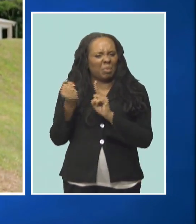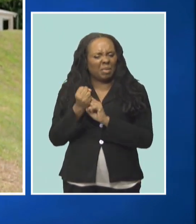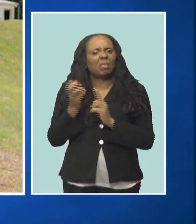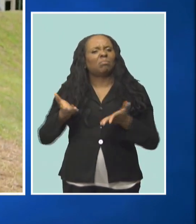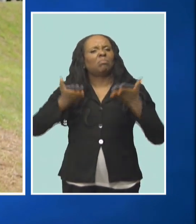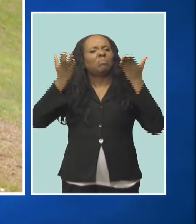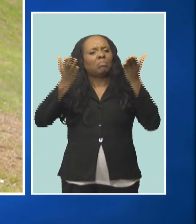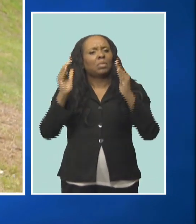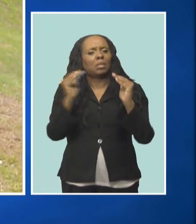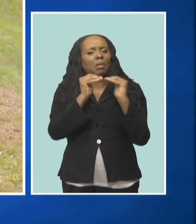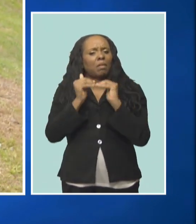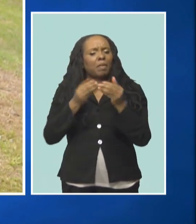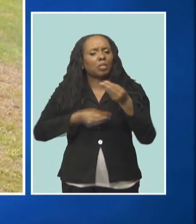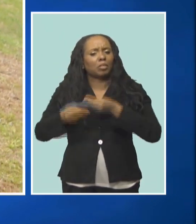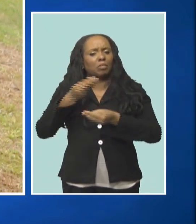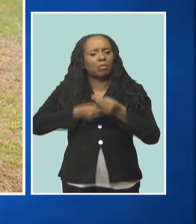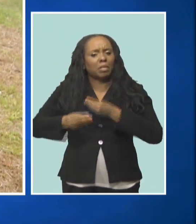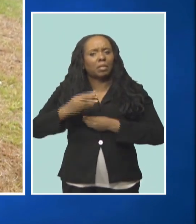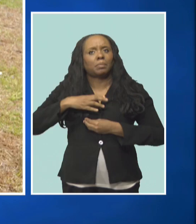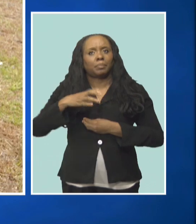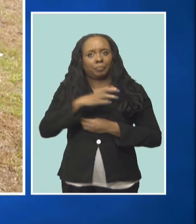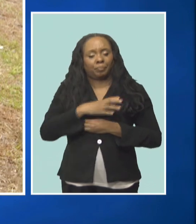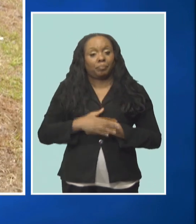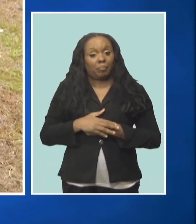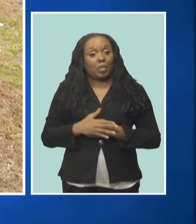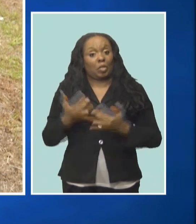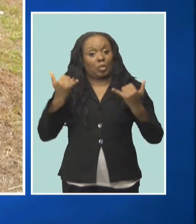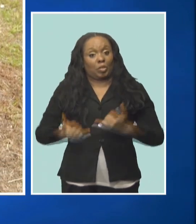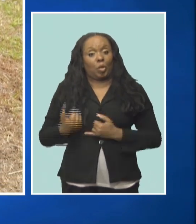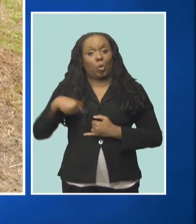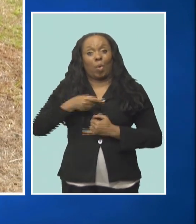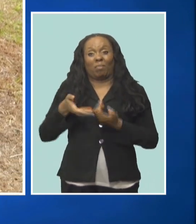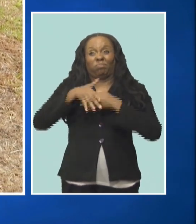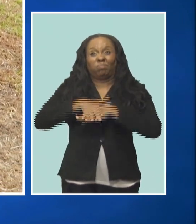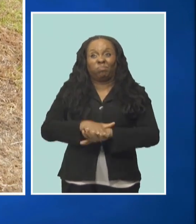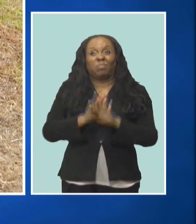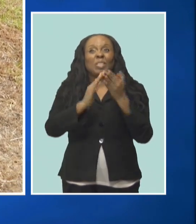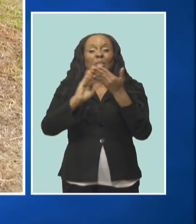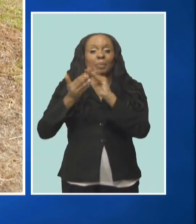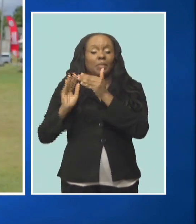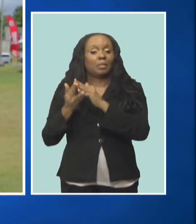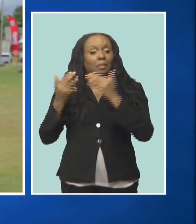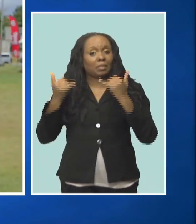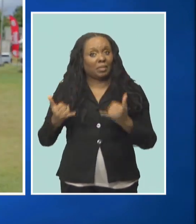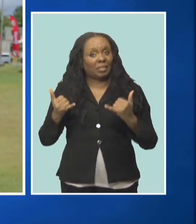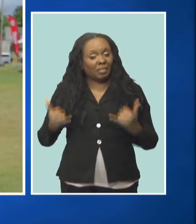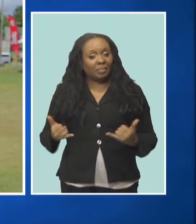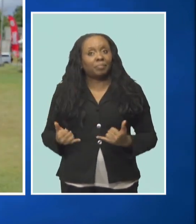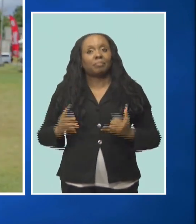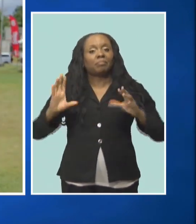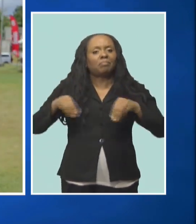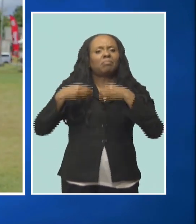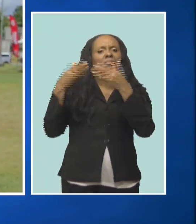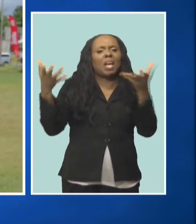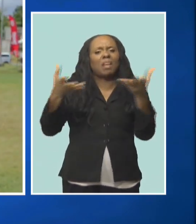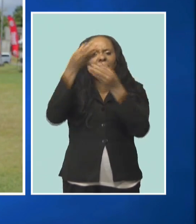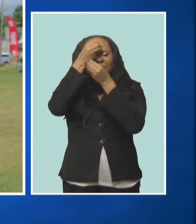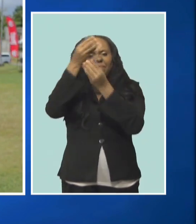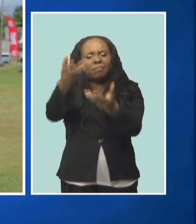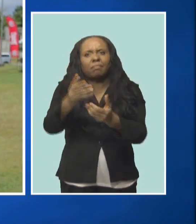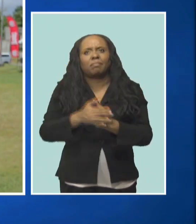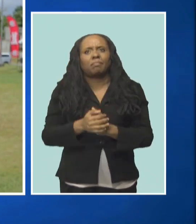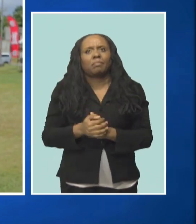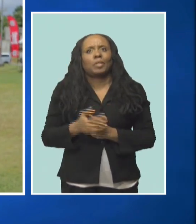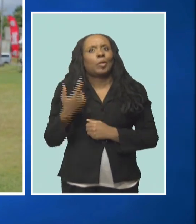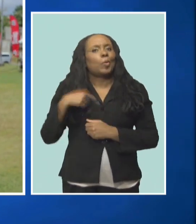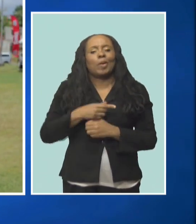come over to us. So we are in the community, being part of the community today to give that information. We are